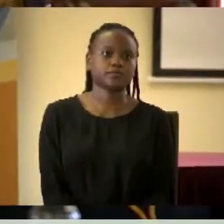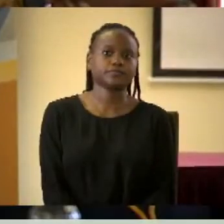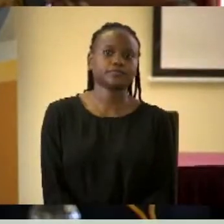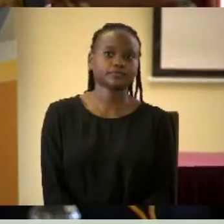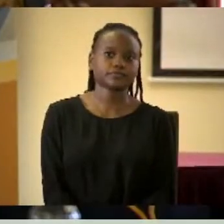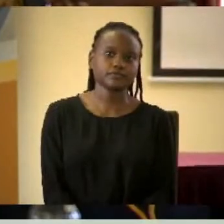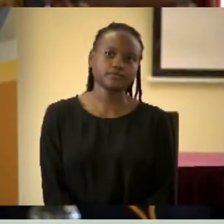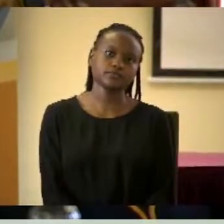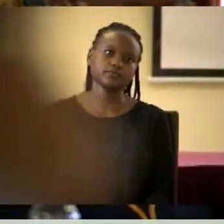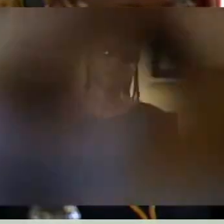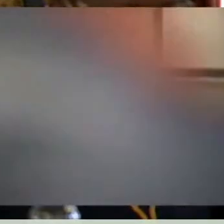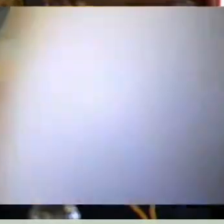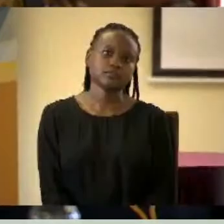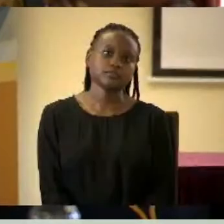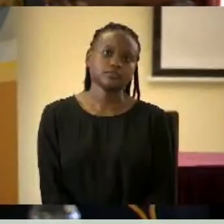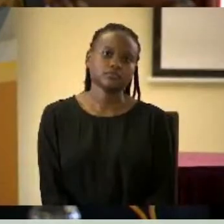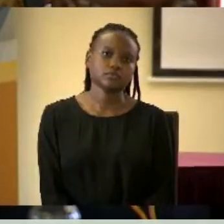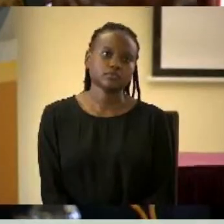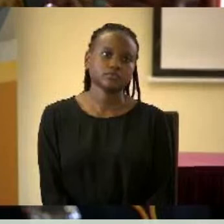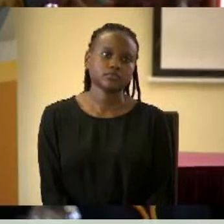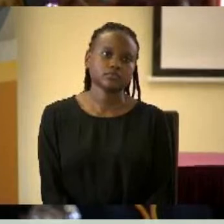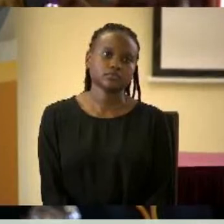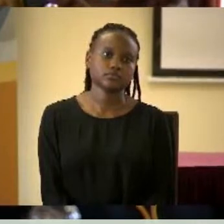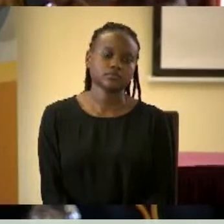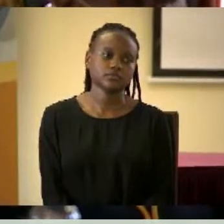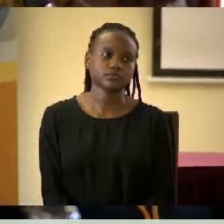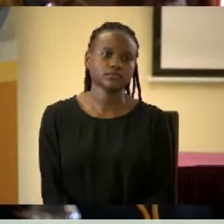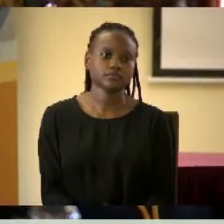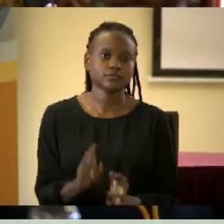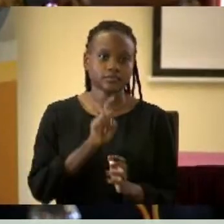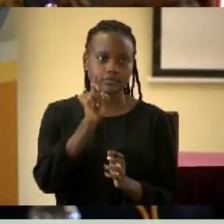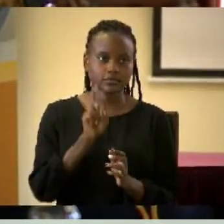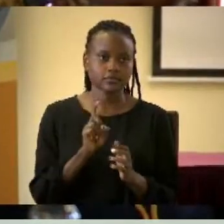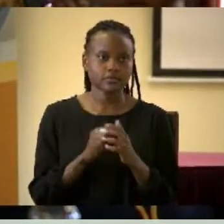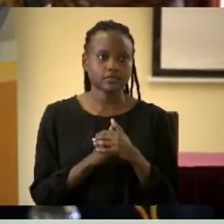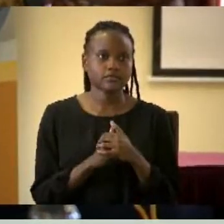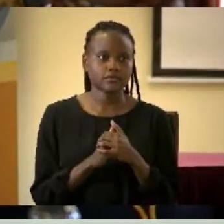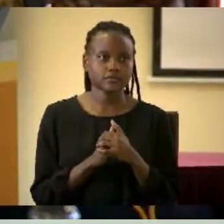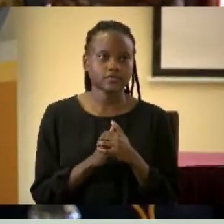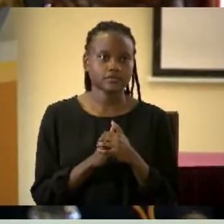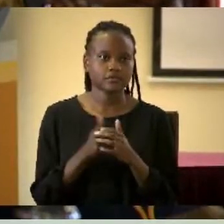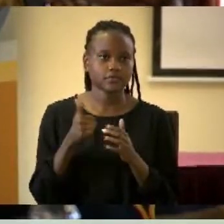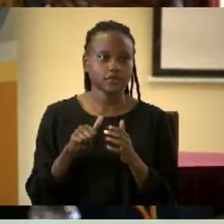Thank you so much. Anybody else with okay, Asante.